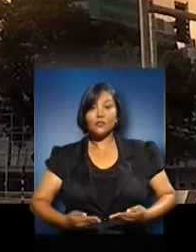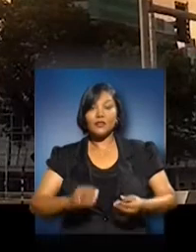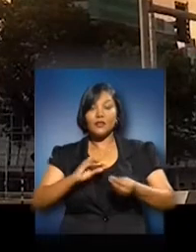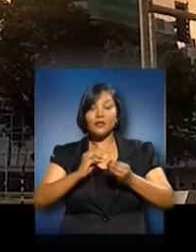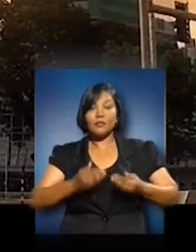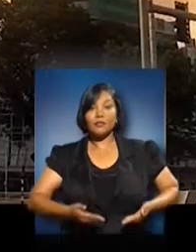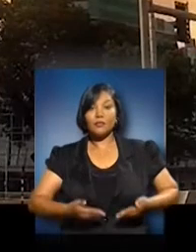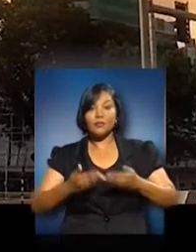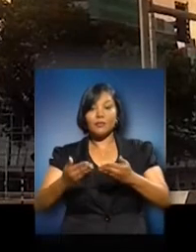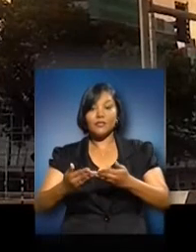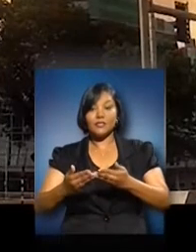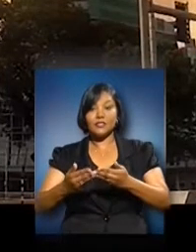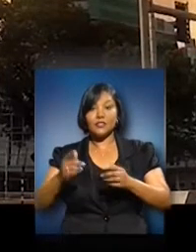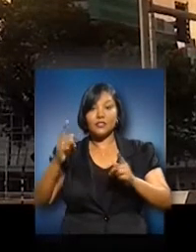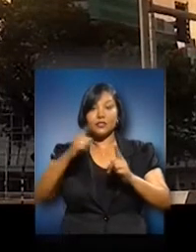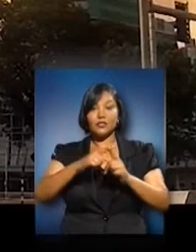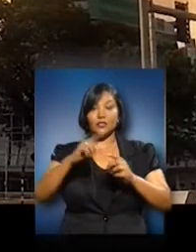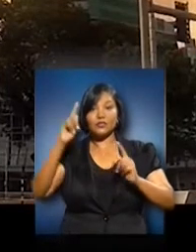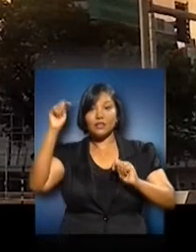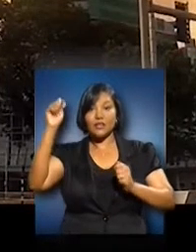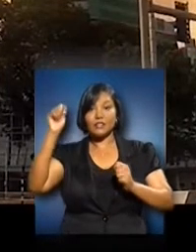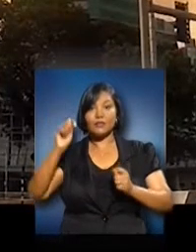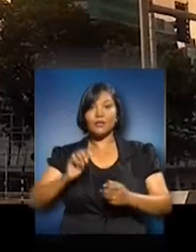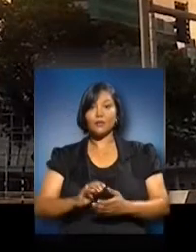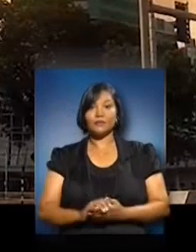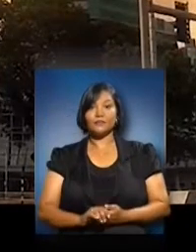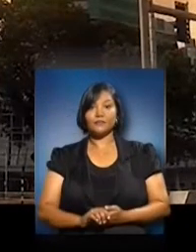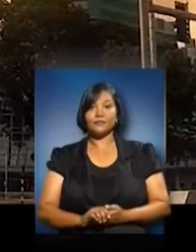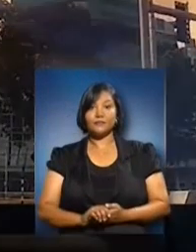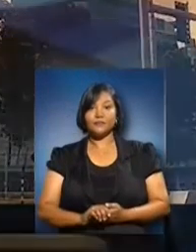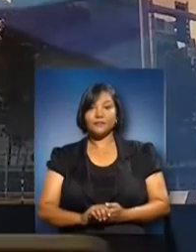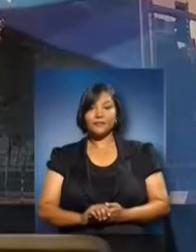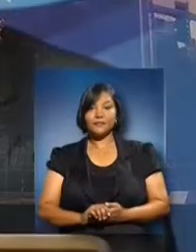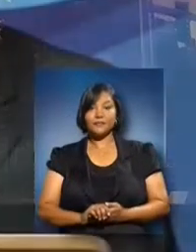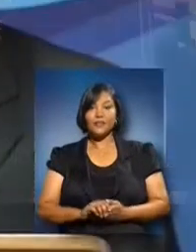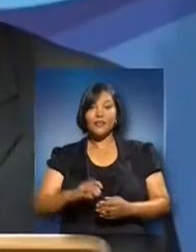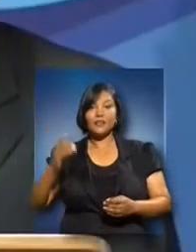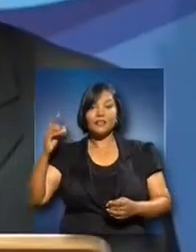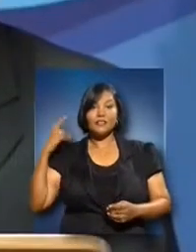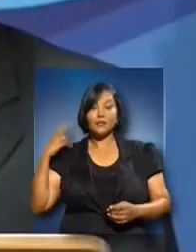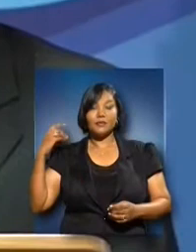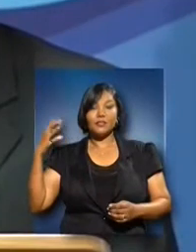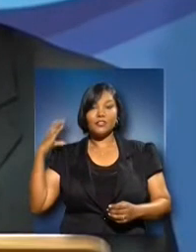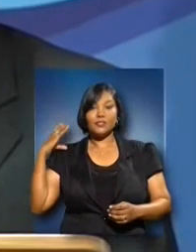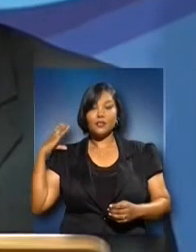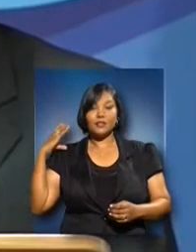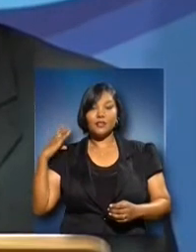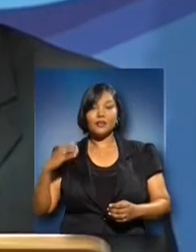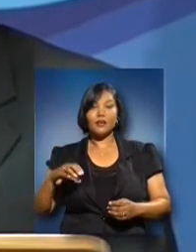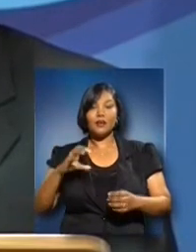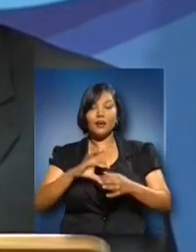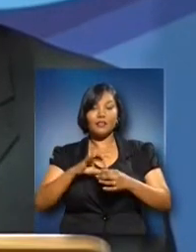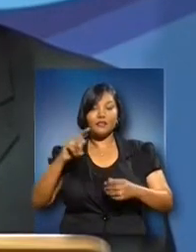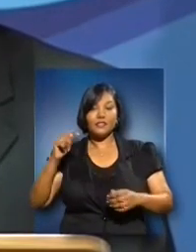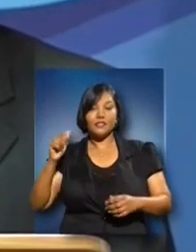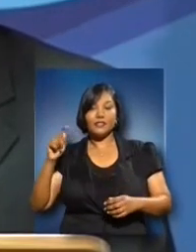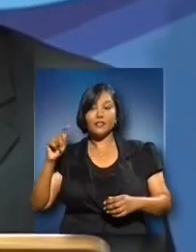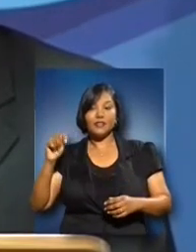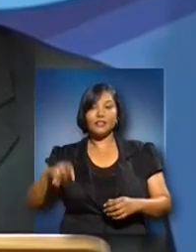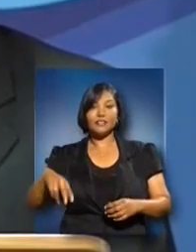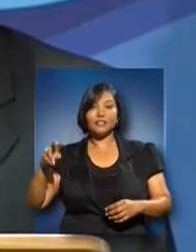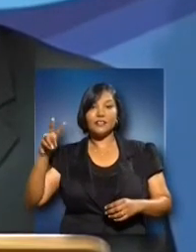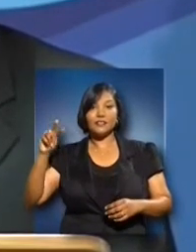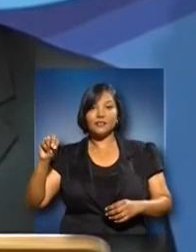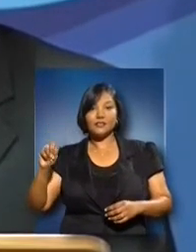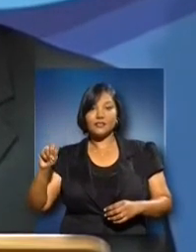Introducing Number Portability to Trinidad and Tobago. Deputy Chairman of the Telecommunications Authority of Trinidad